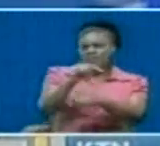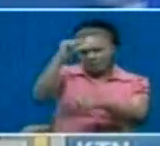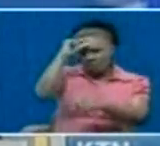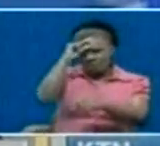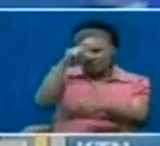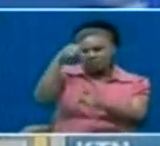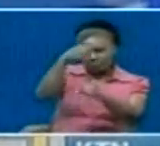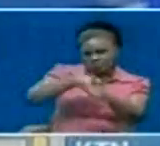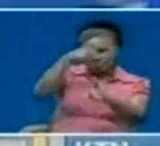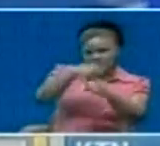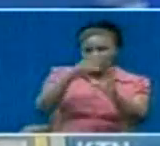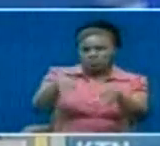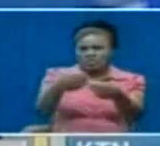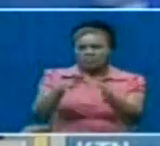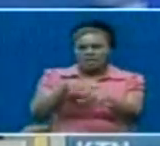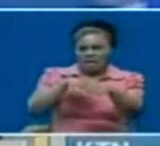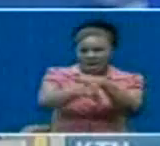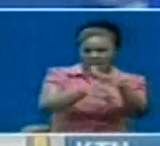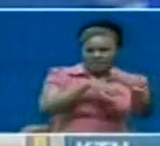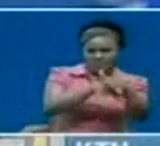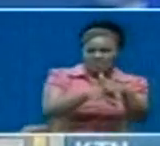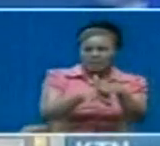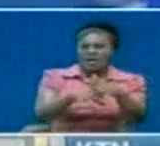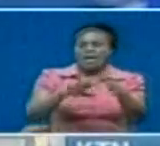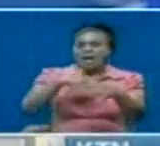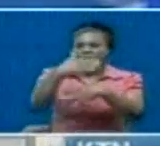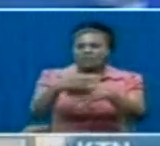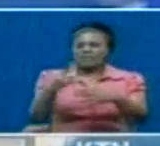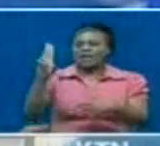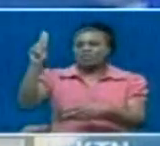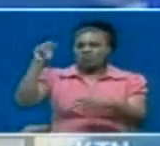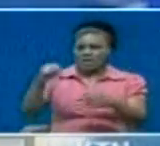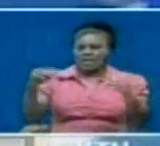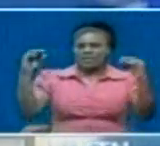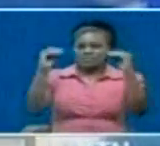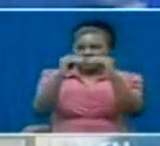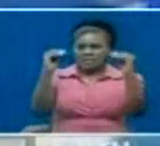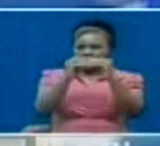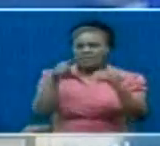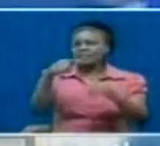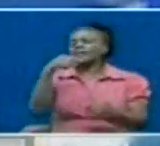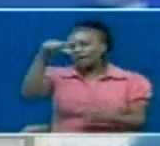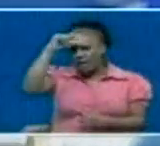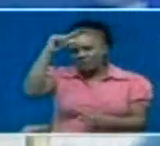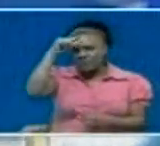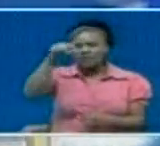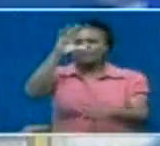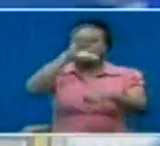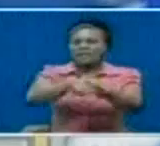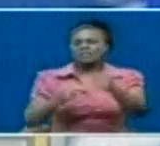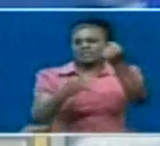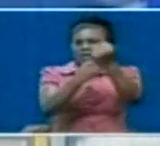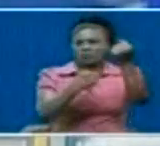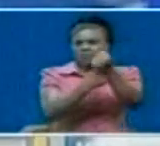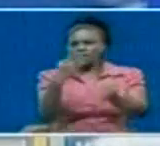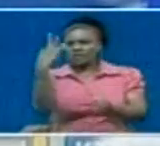U.S. government to grant access. Following the U.S.-Africa summit, Transport CS Michael Kamau says the government has received support from